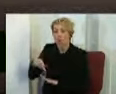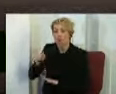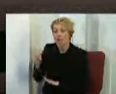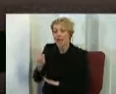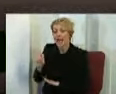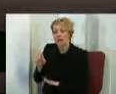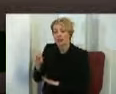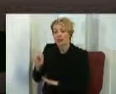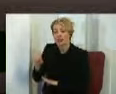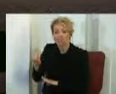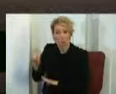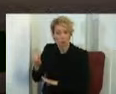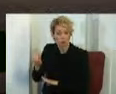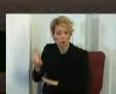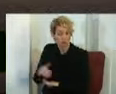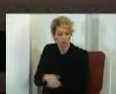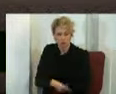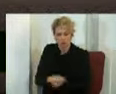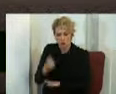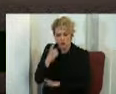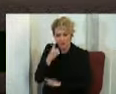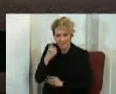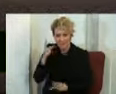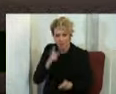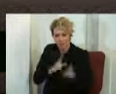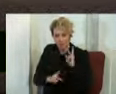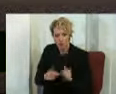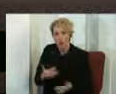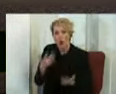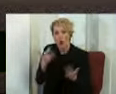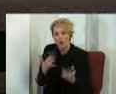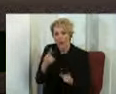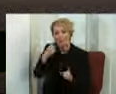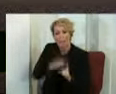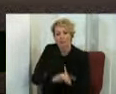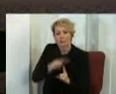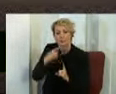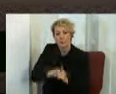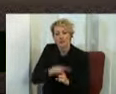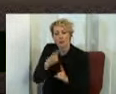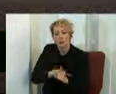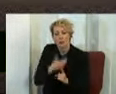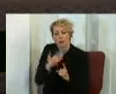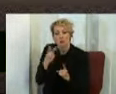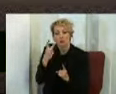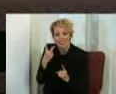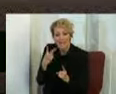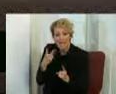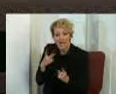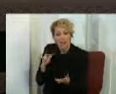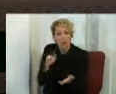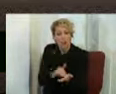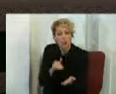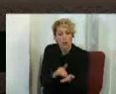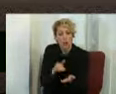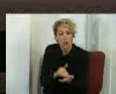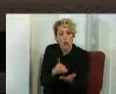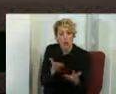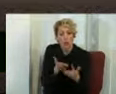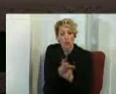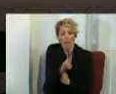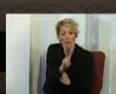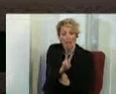have heard just recently in the news who have been waiting months just to see a doctor in the VA, and some of whom have